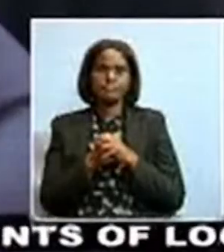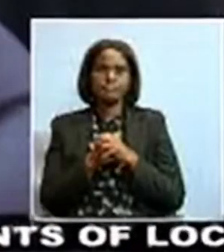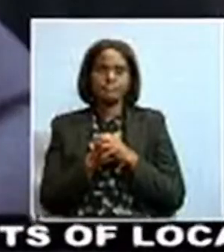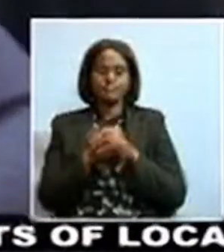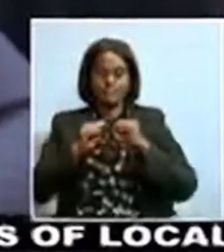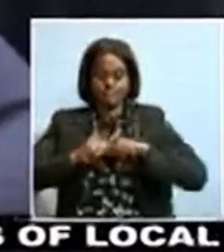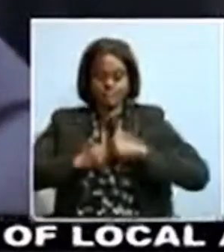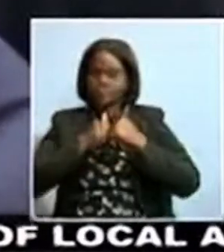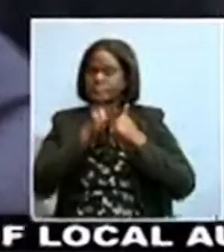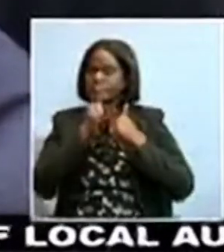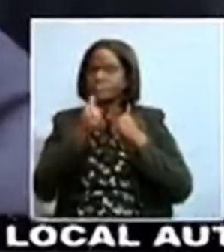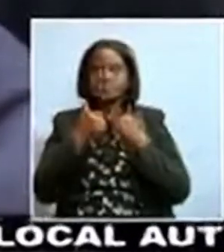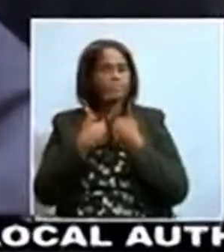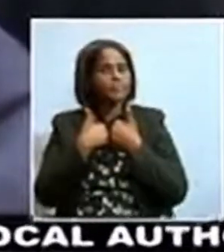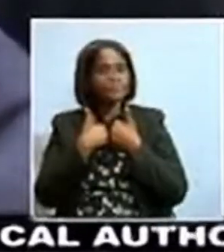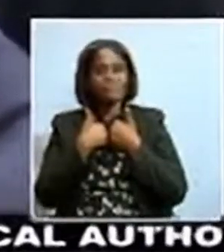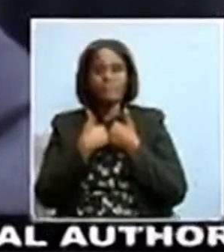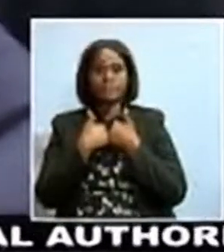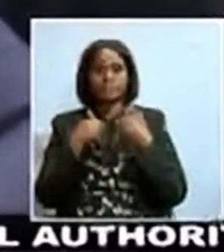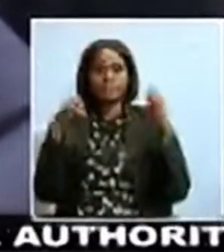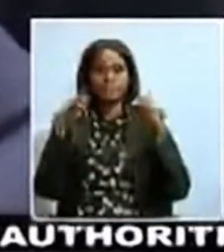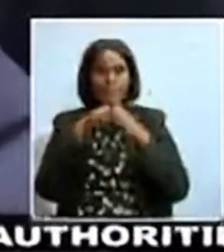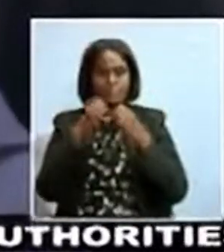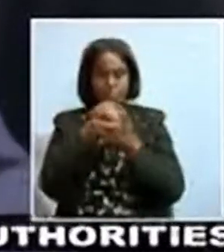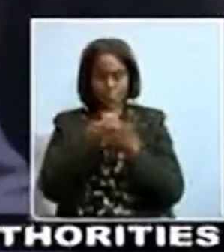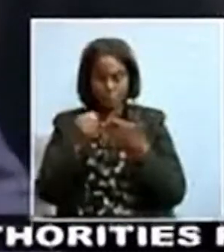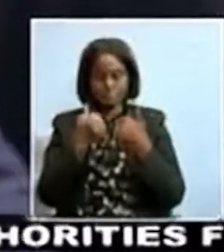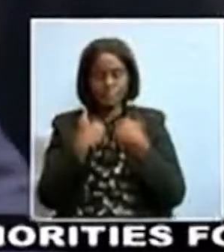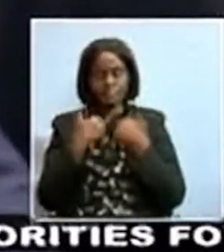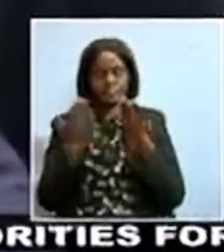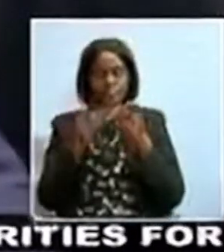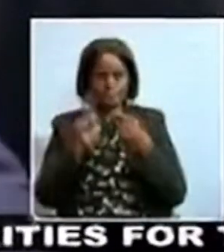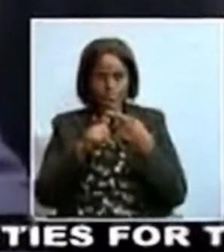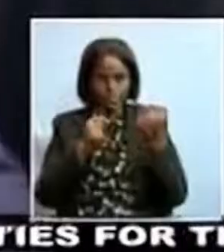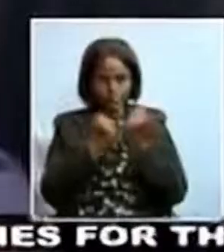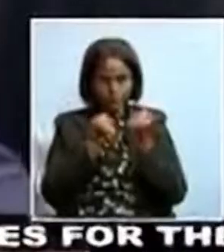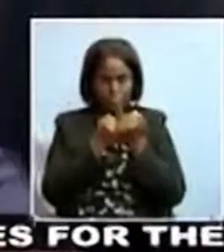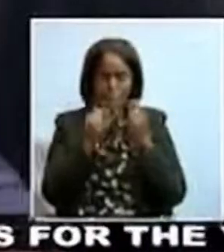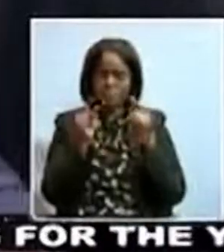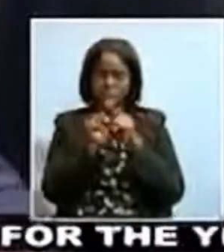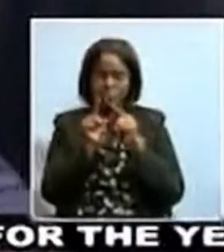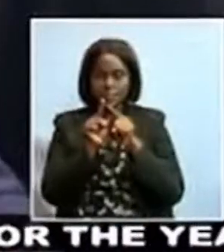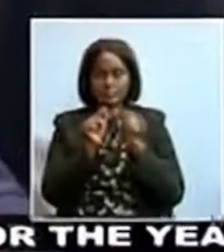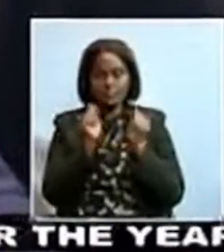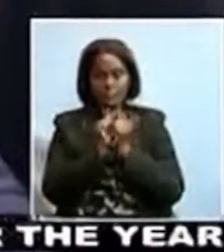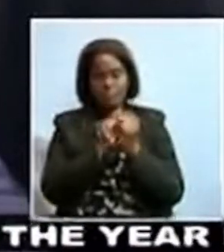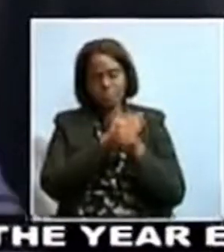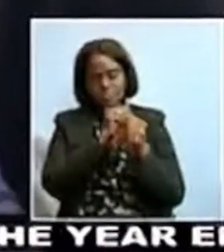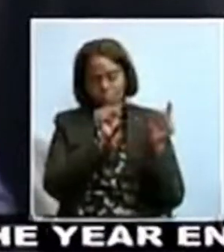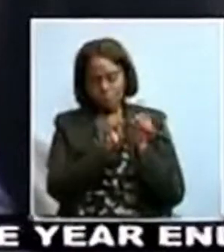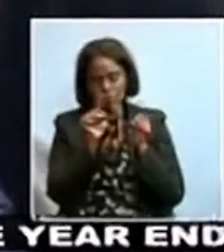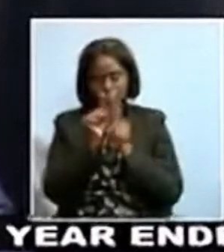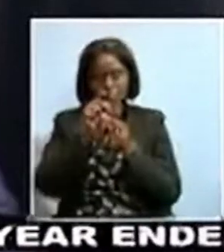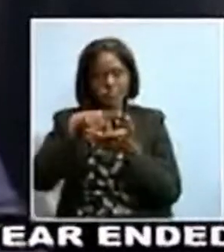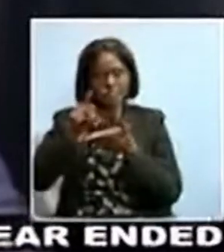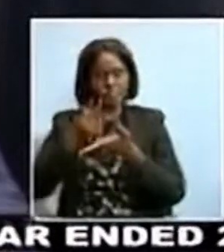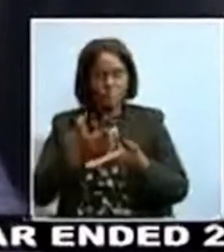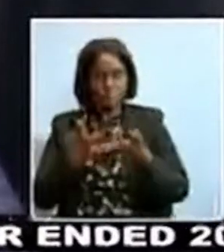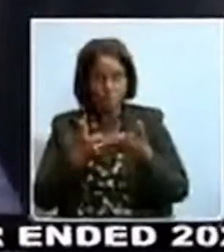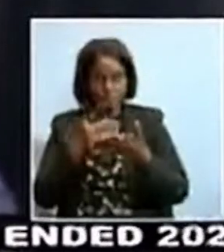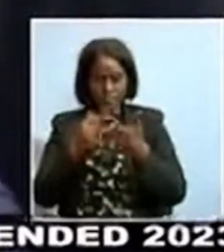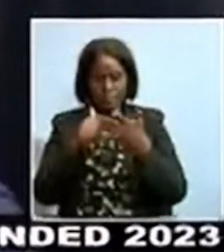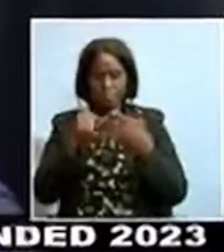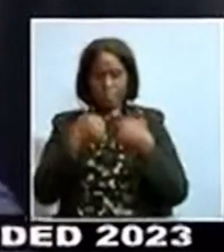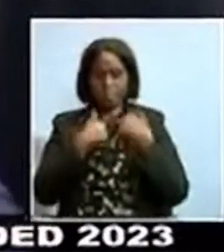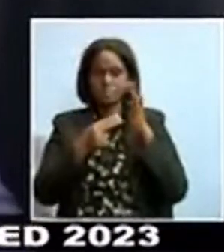We don't have bank statements to support the same, and also all the payment vouchers that you